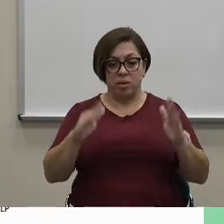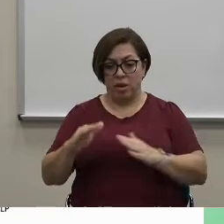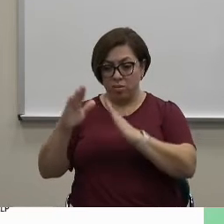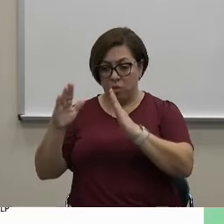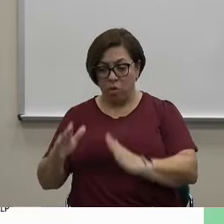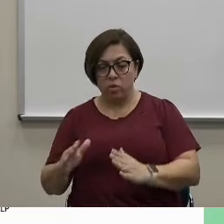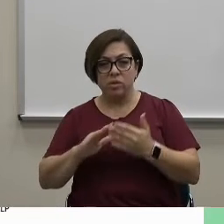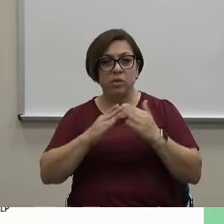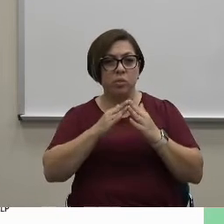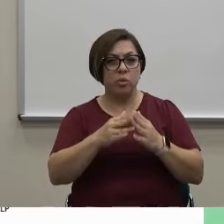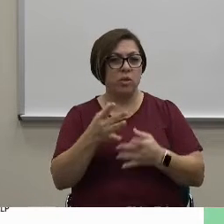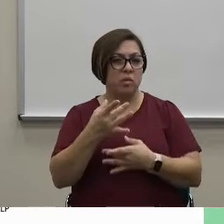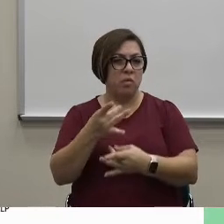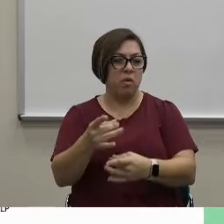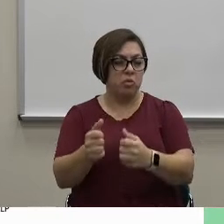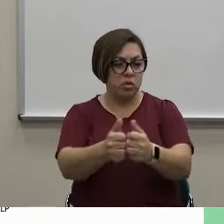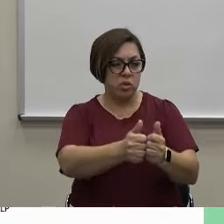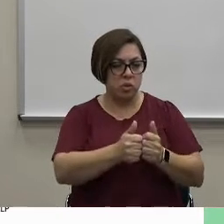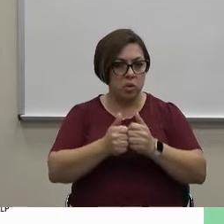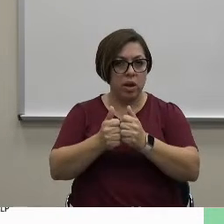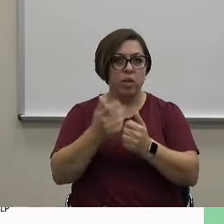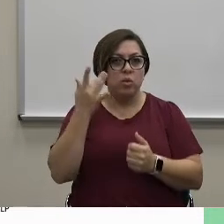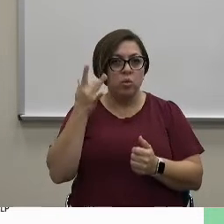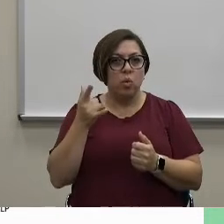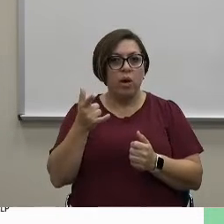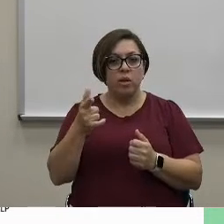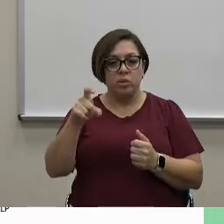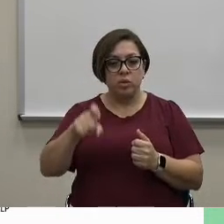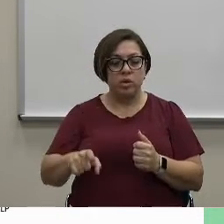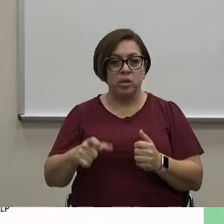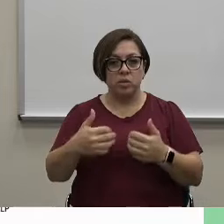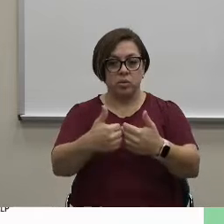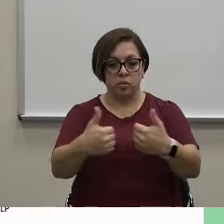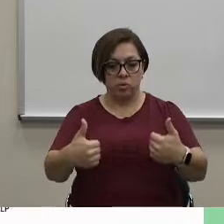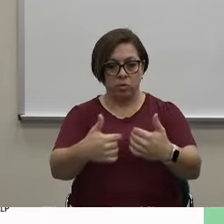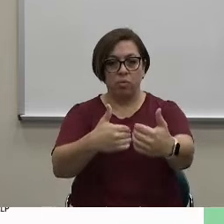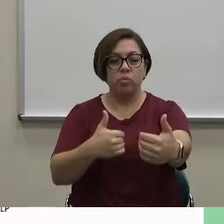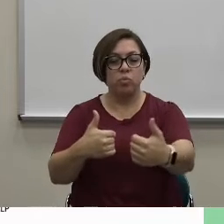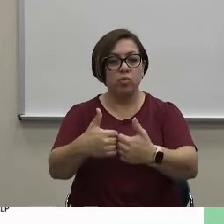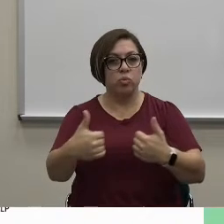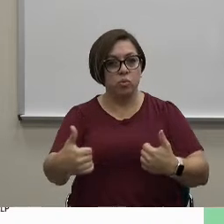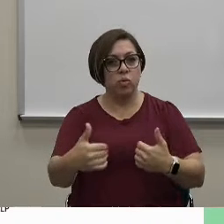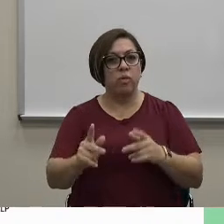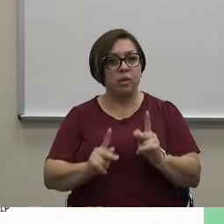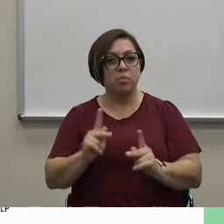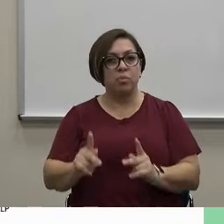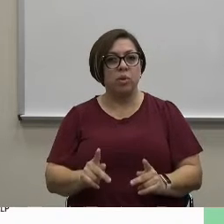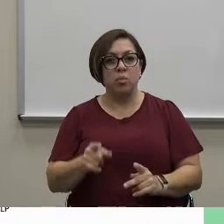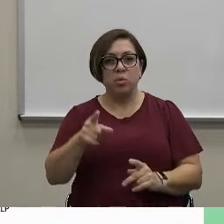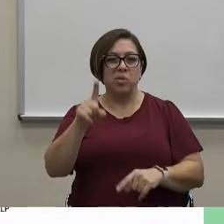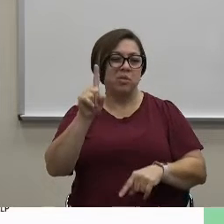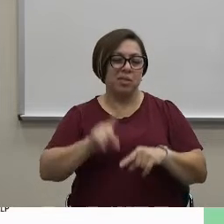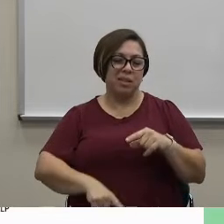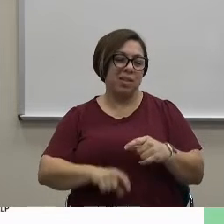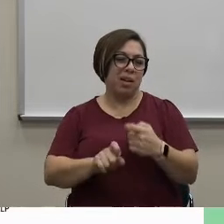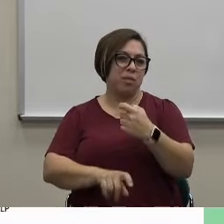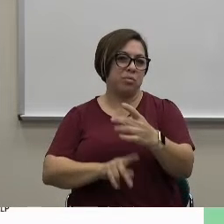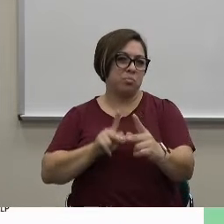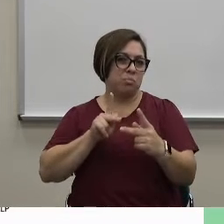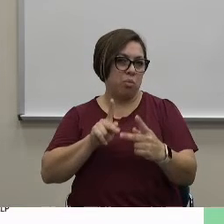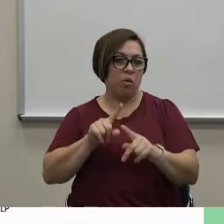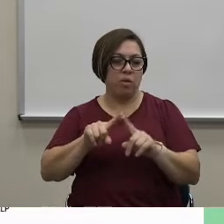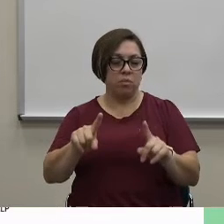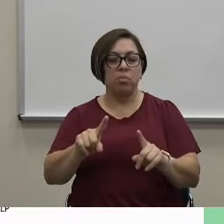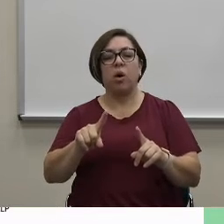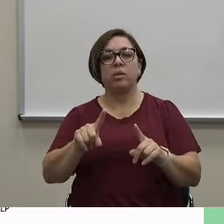course, sometimes because of the fact that you're having to move population and the way those line up, you can't always be perfect at that, but this committee has worked very